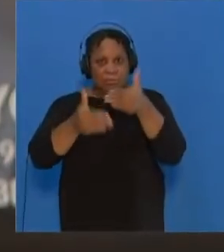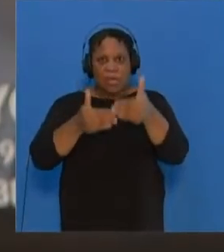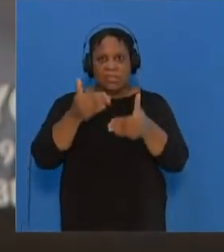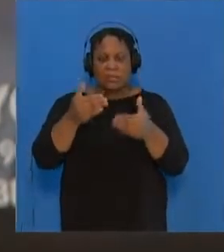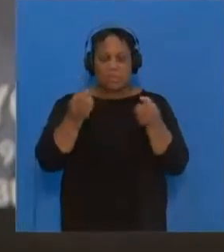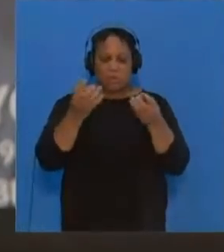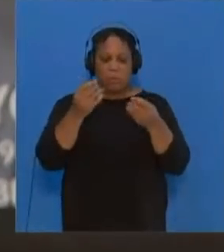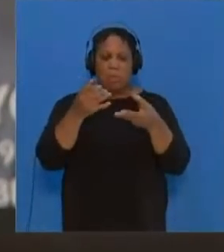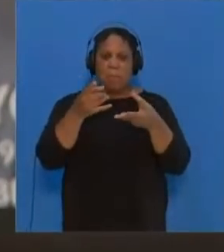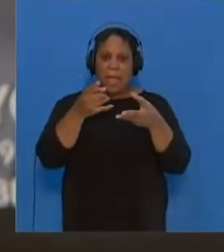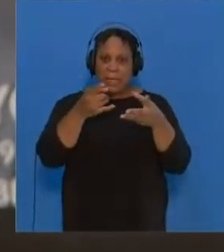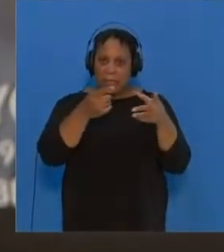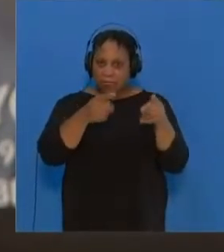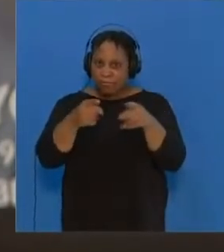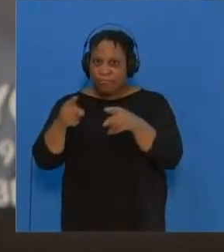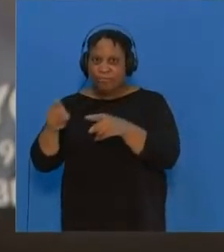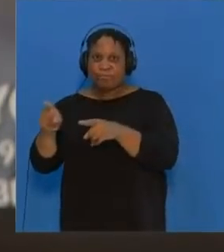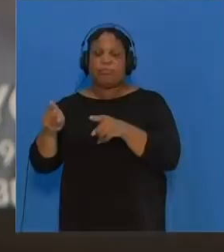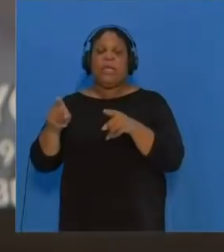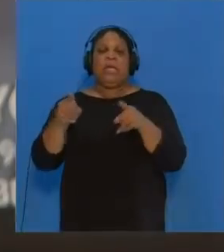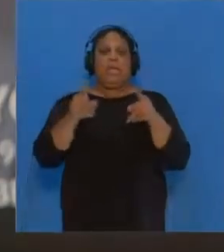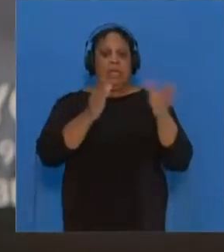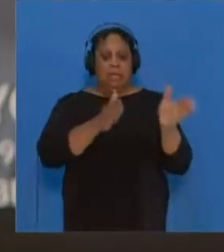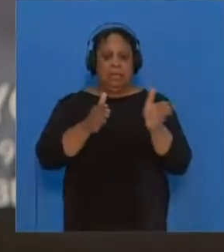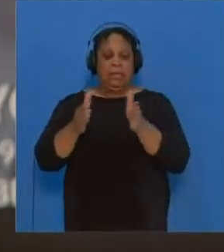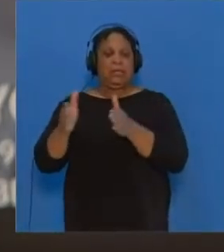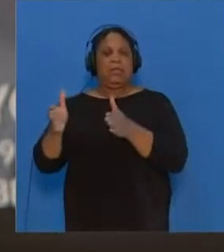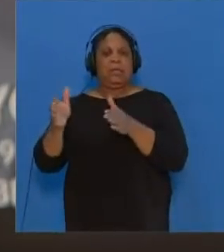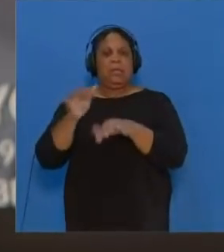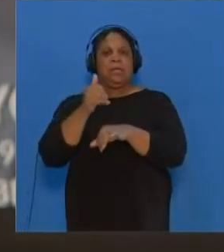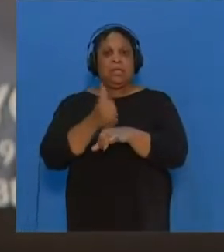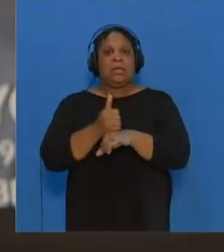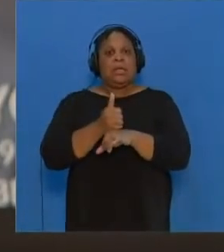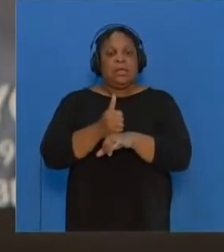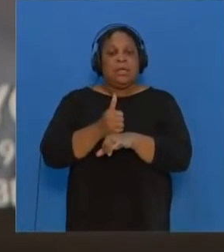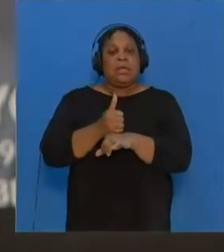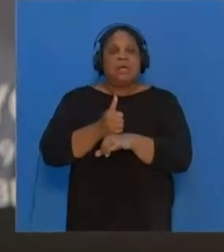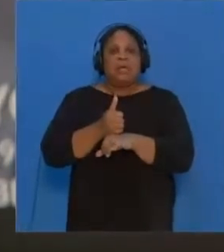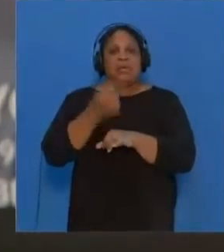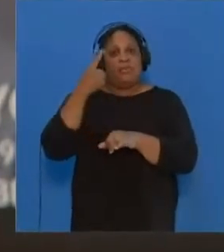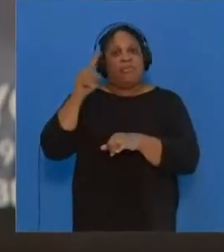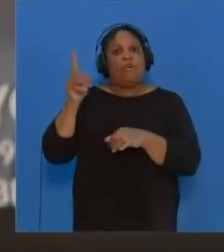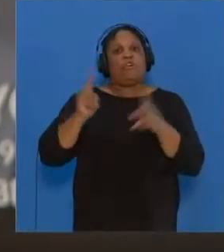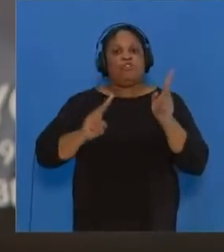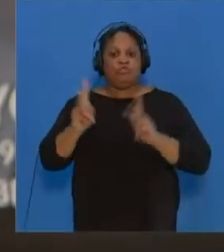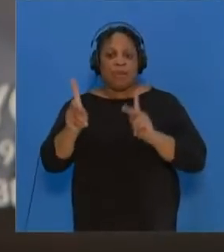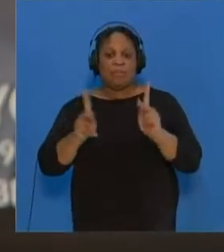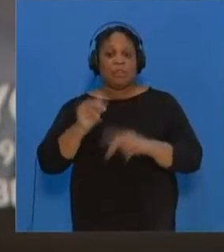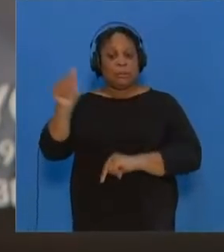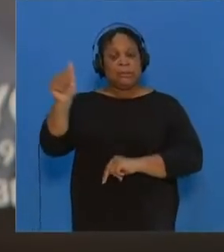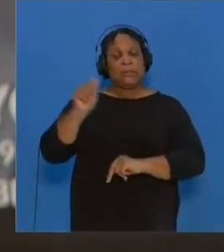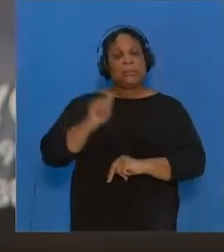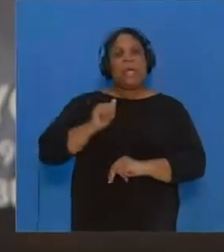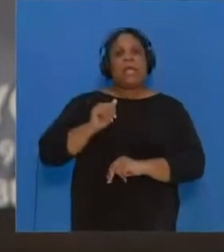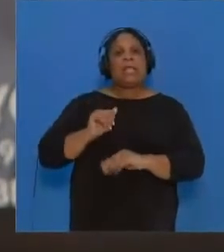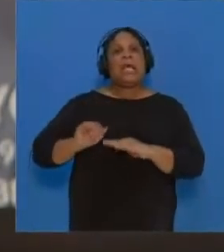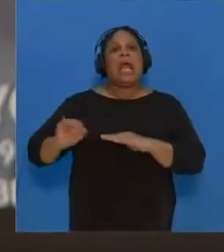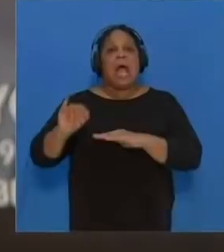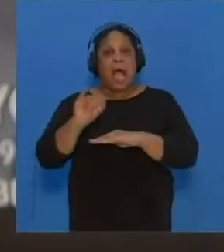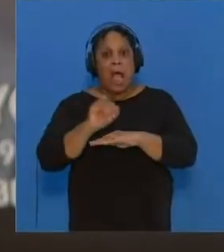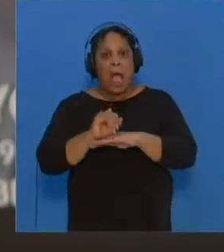measures that were discussed tonight are put in place for travelers to the island in an effort